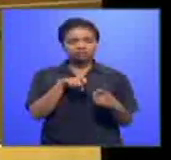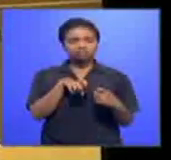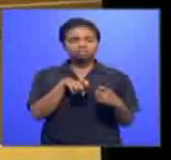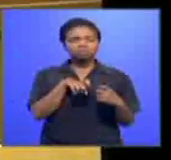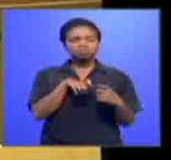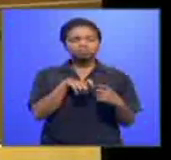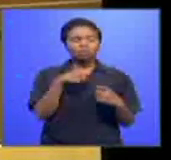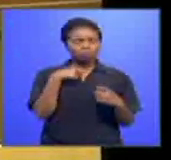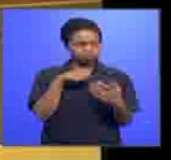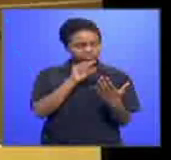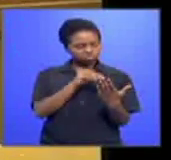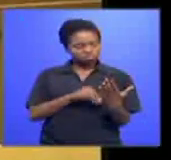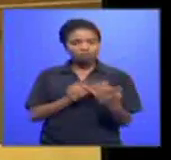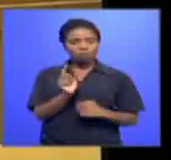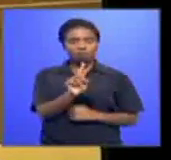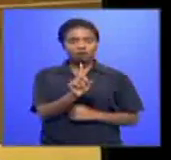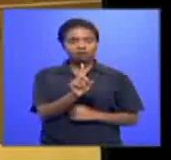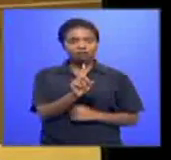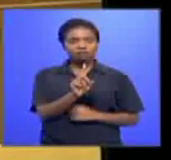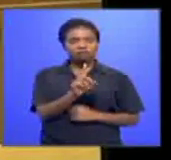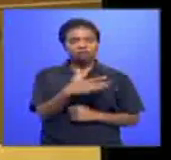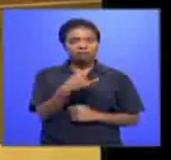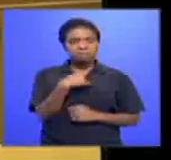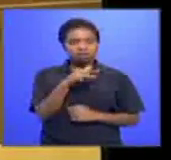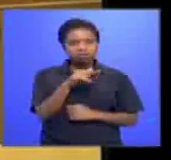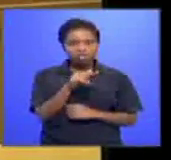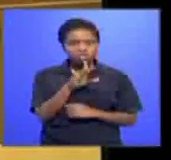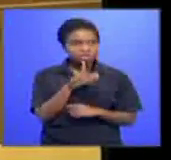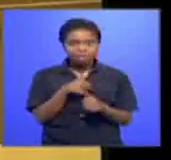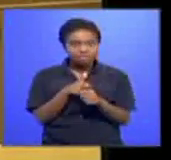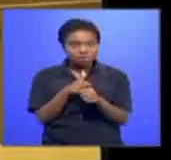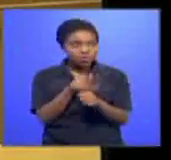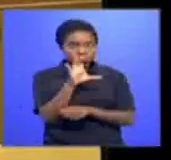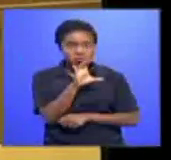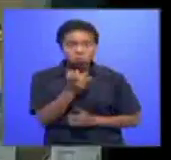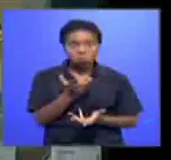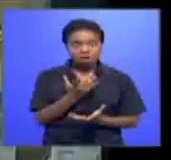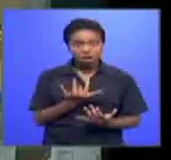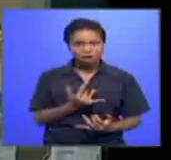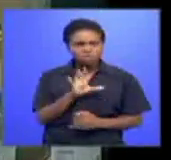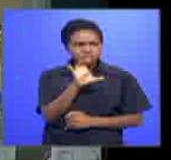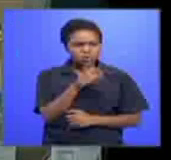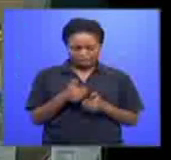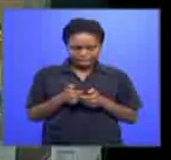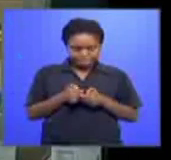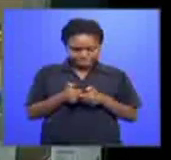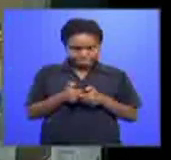persons who stalk their victims by means of